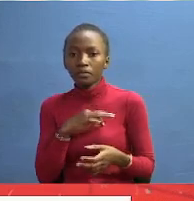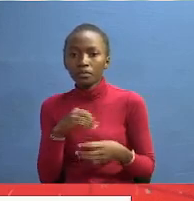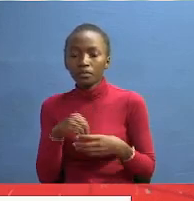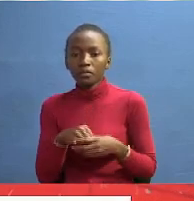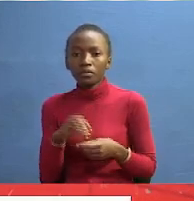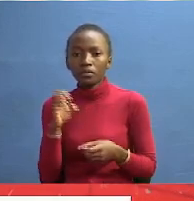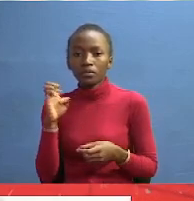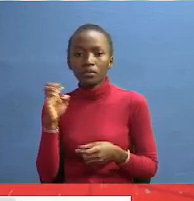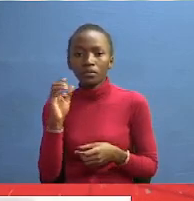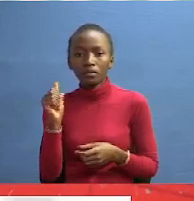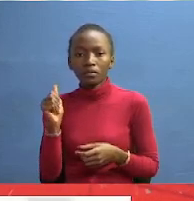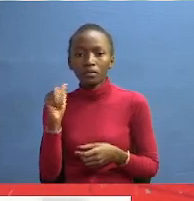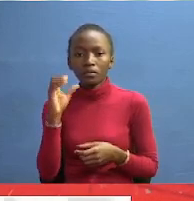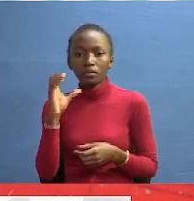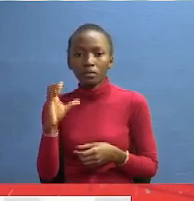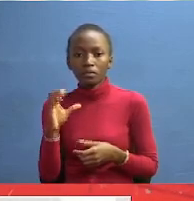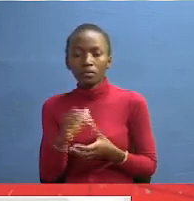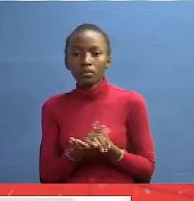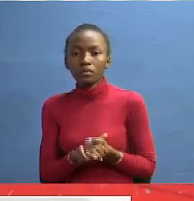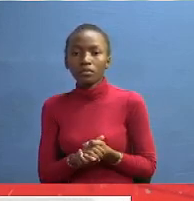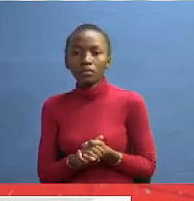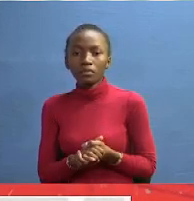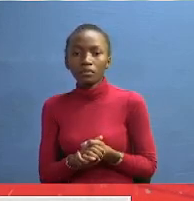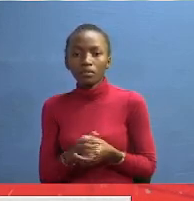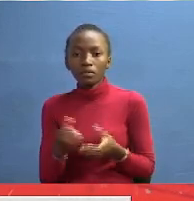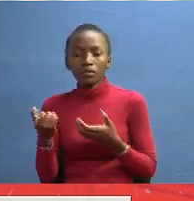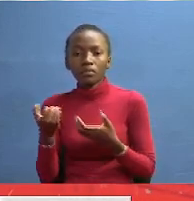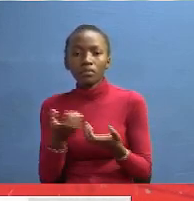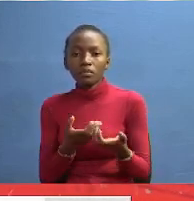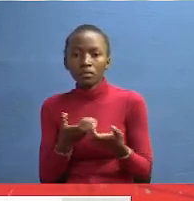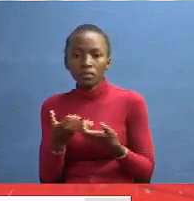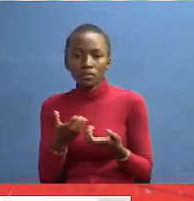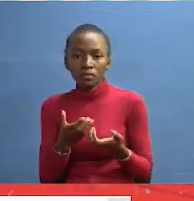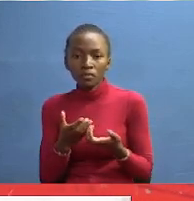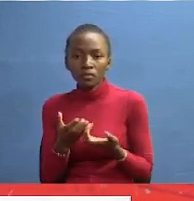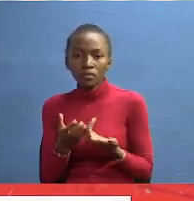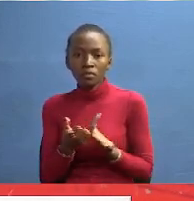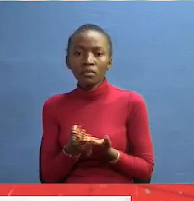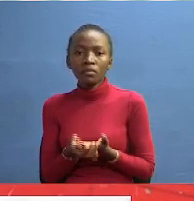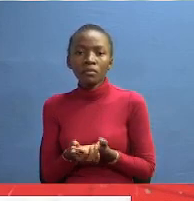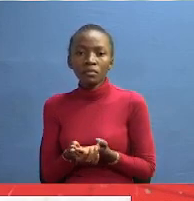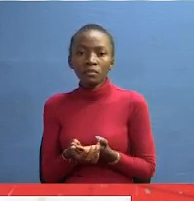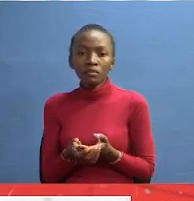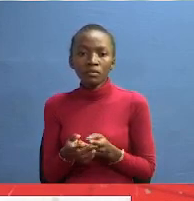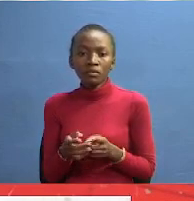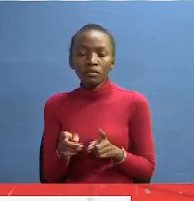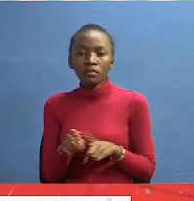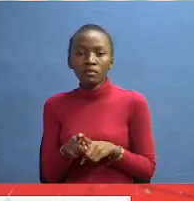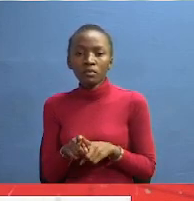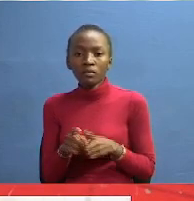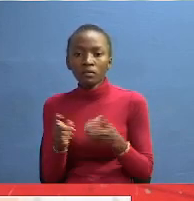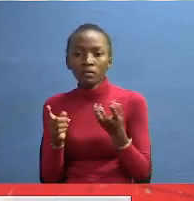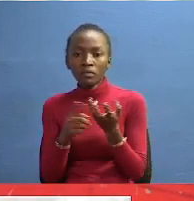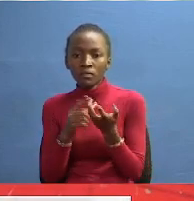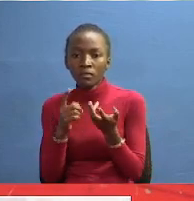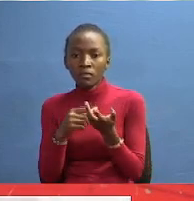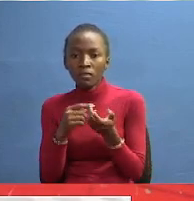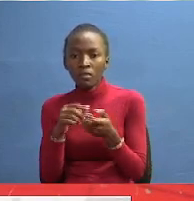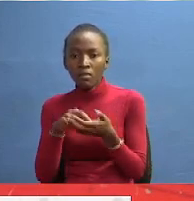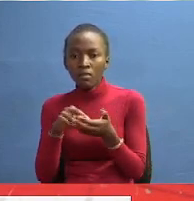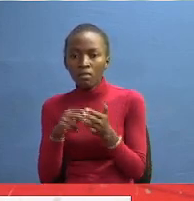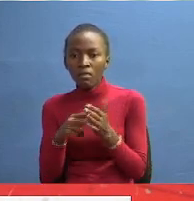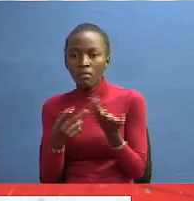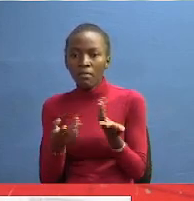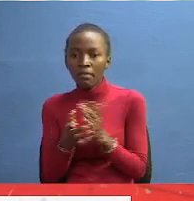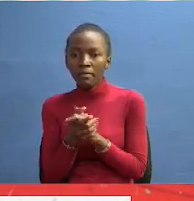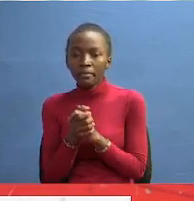namely and not limited to trade, one, because of course the population in Congo is very high. That means that they could be